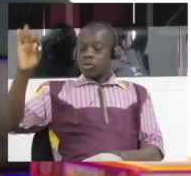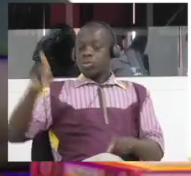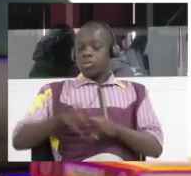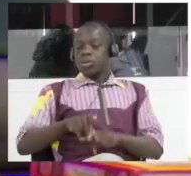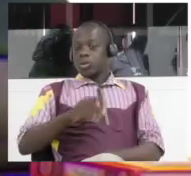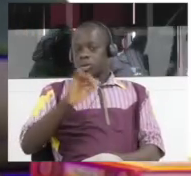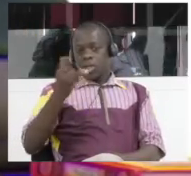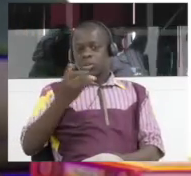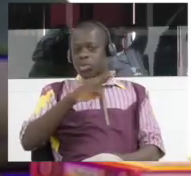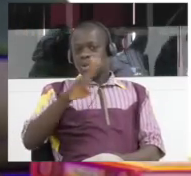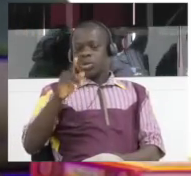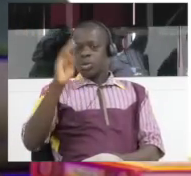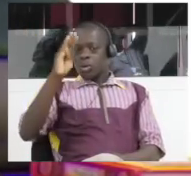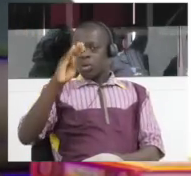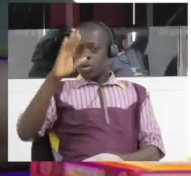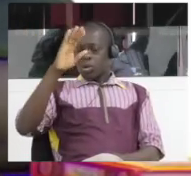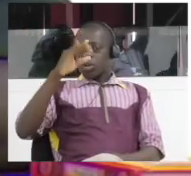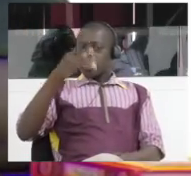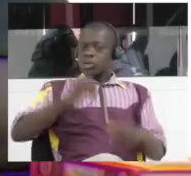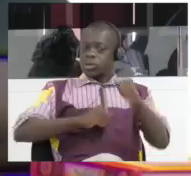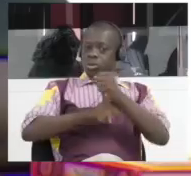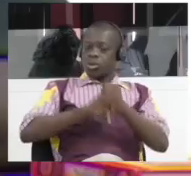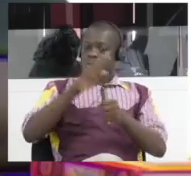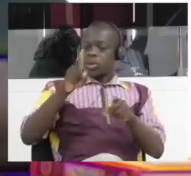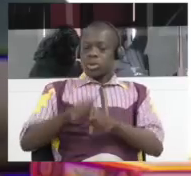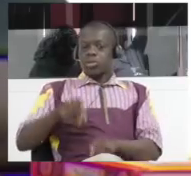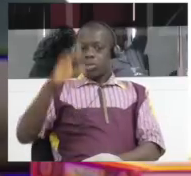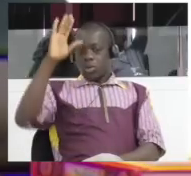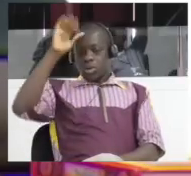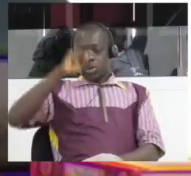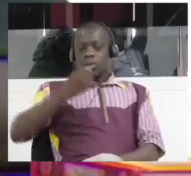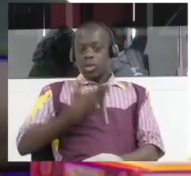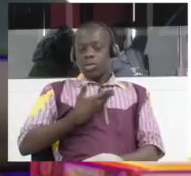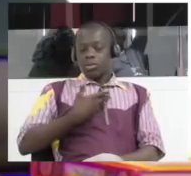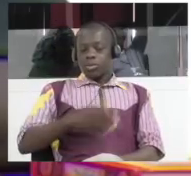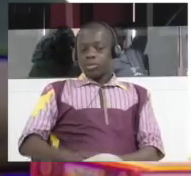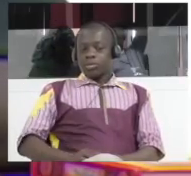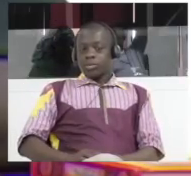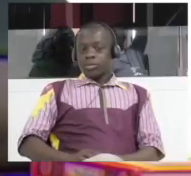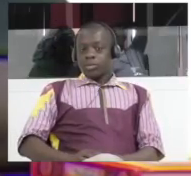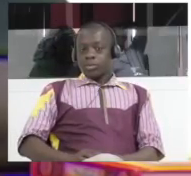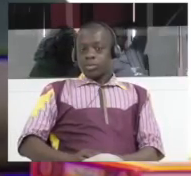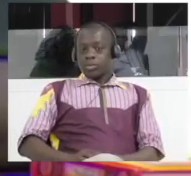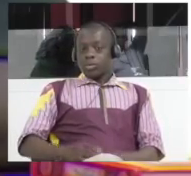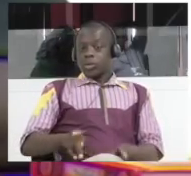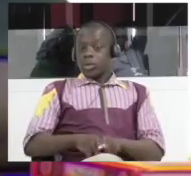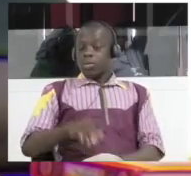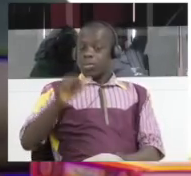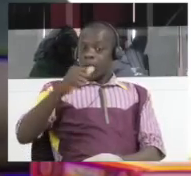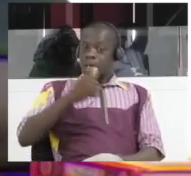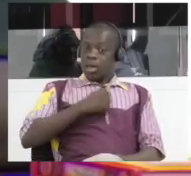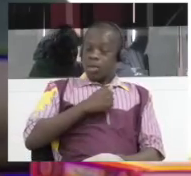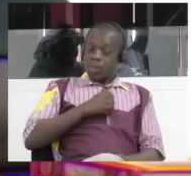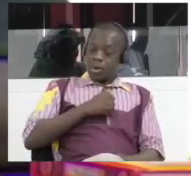understanding that he will remain neutral to the events, and that our worst fears